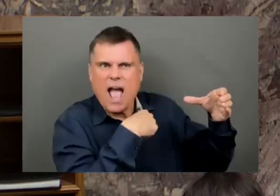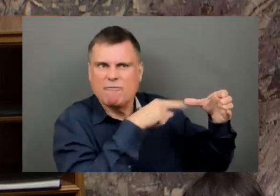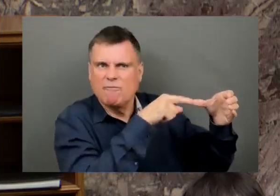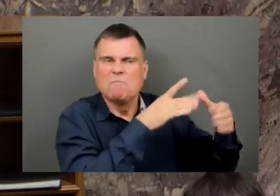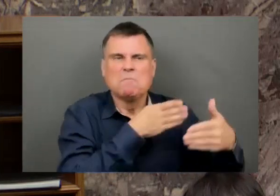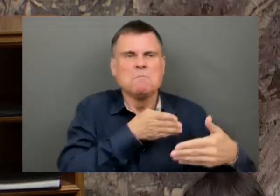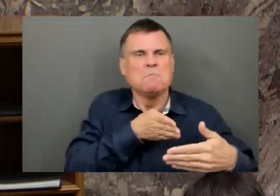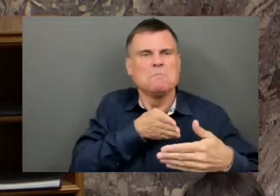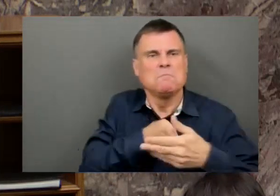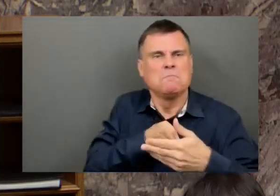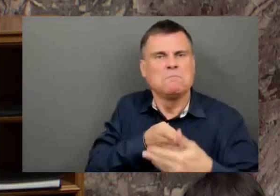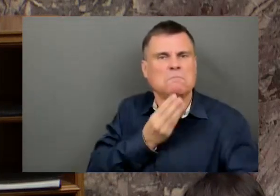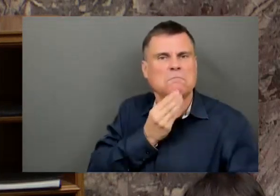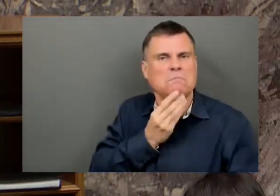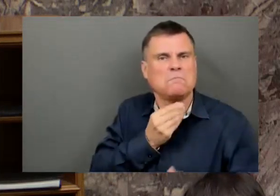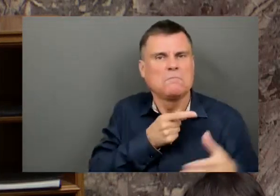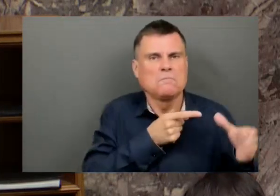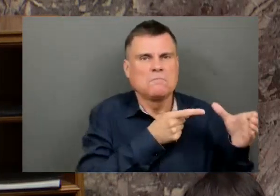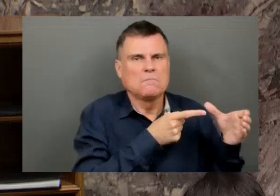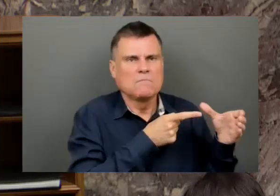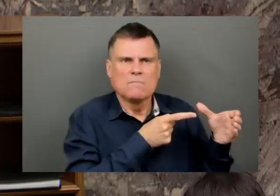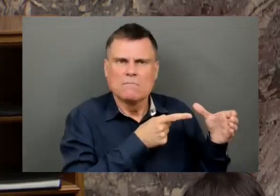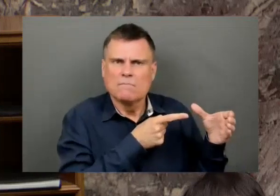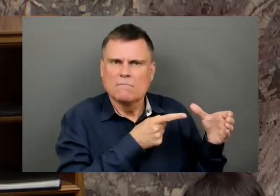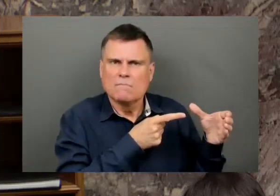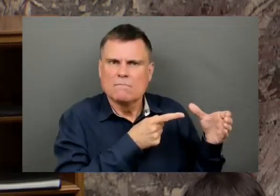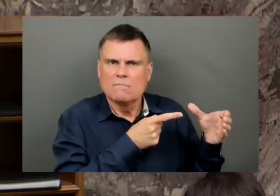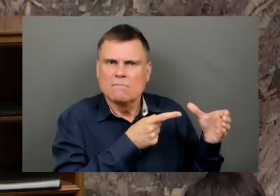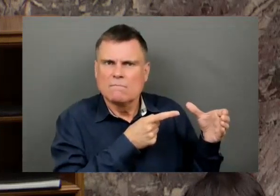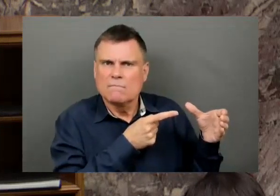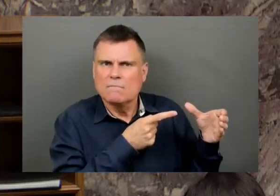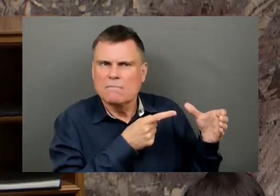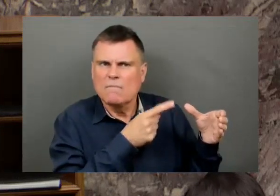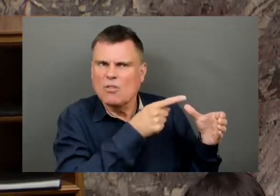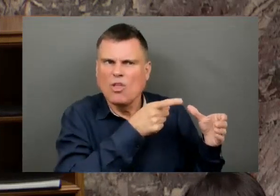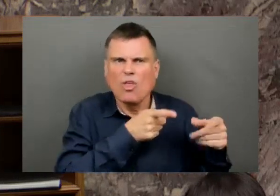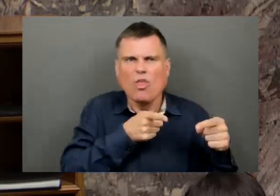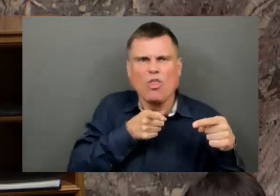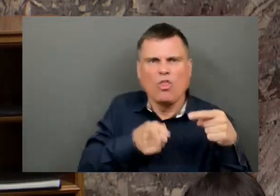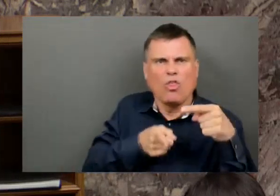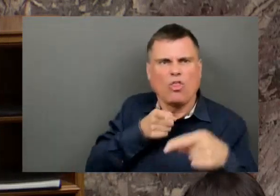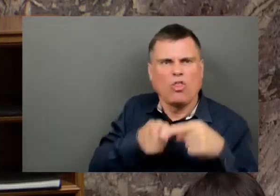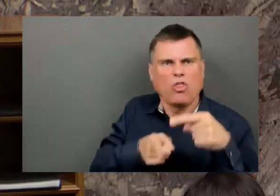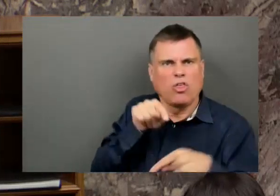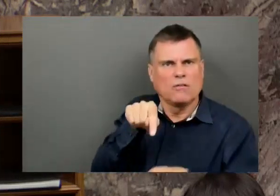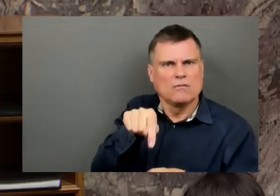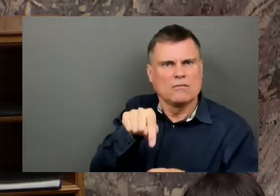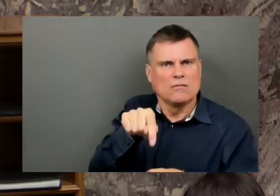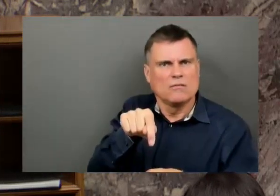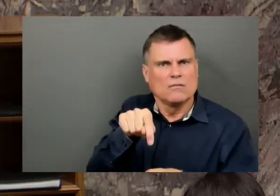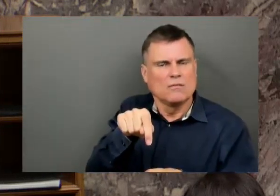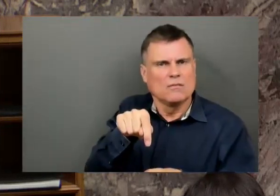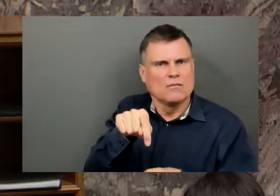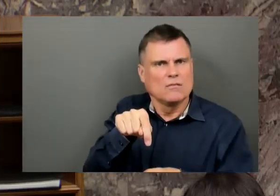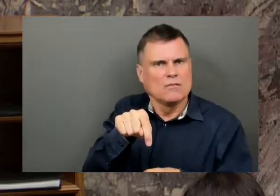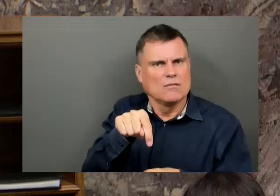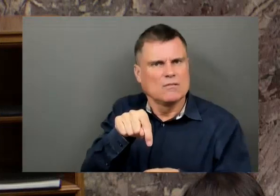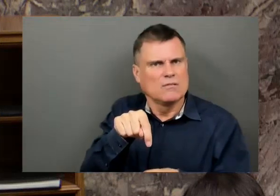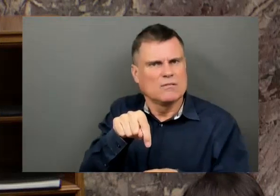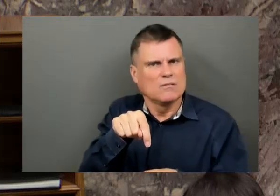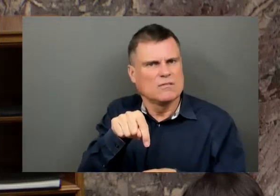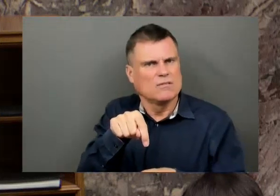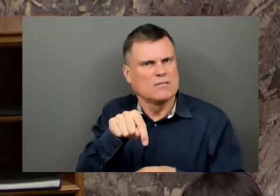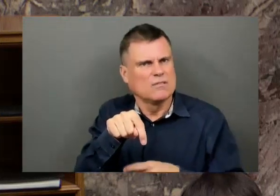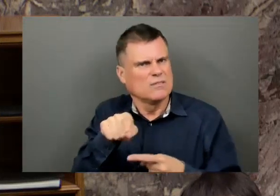were accusations of systemic racism against Indigenous people in the healthcare system that this government immediately ordered a